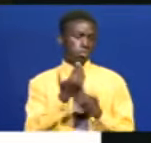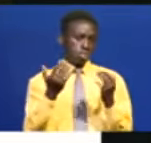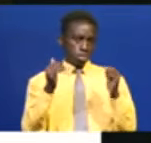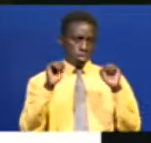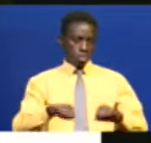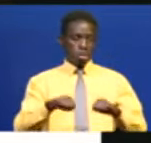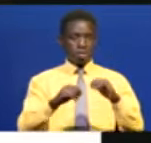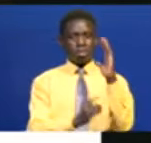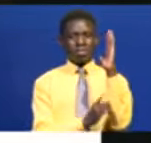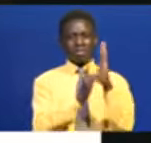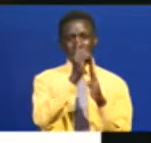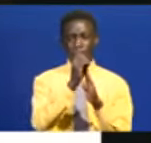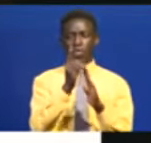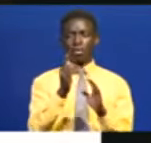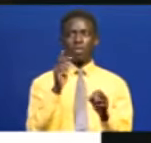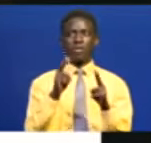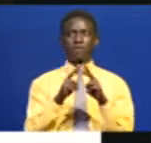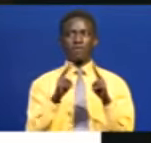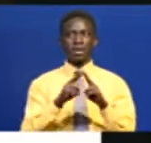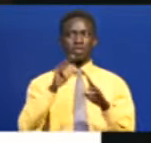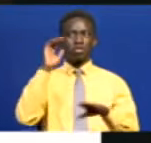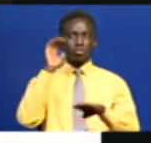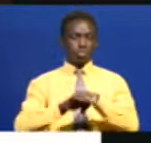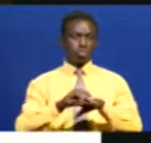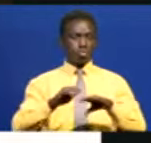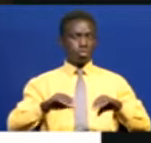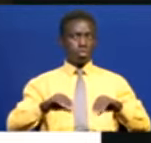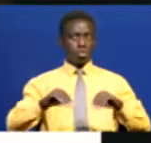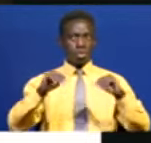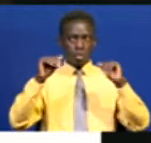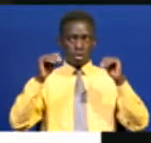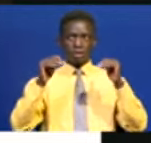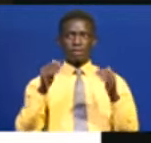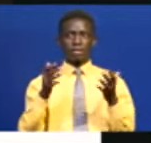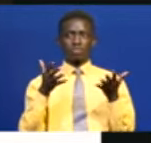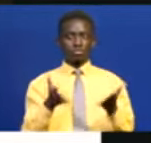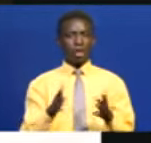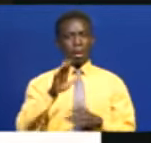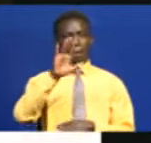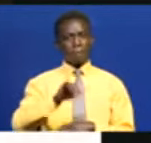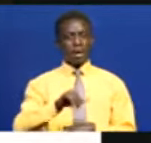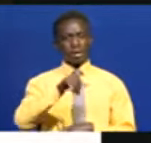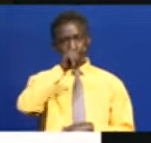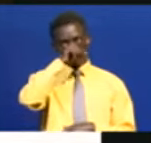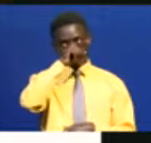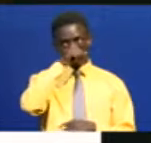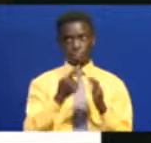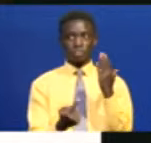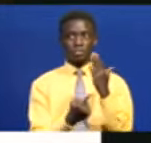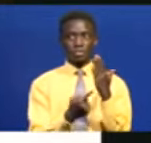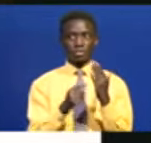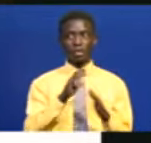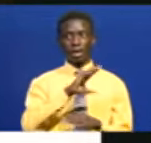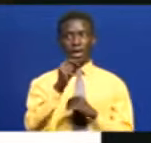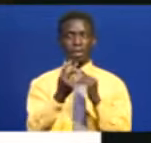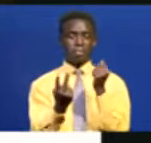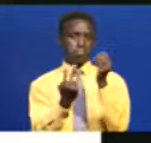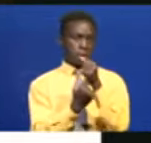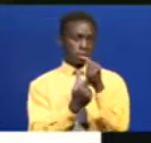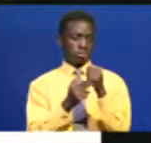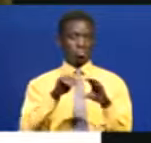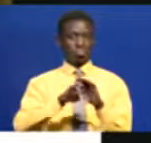a very good and quality way by Turkish technology and partnership to the Africa.